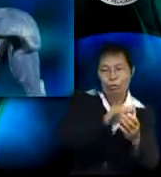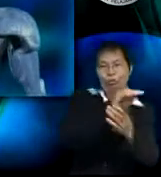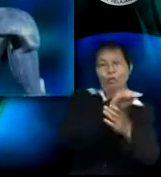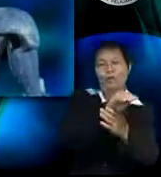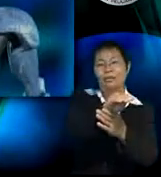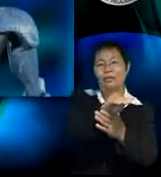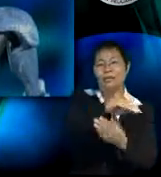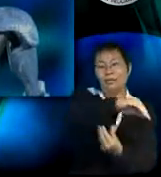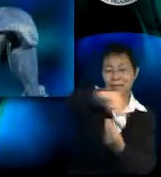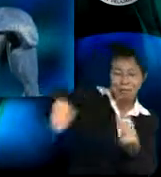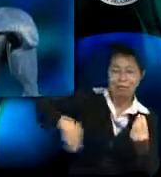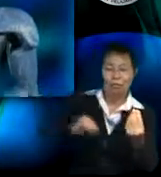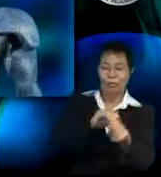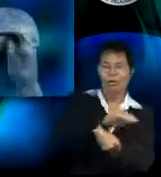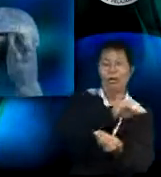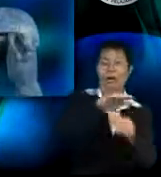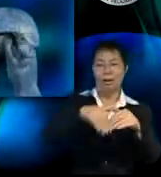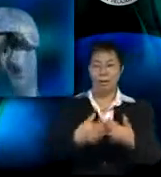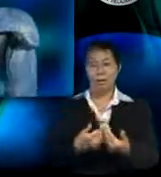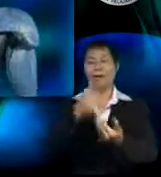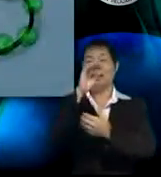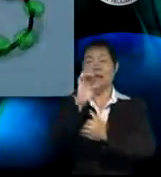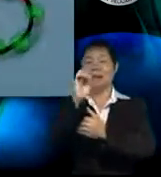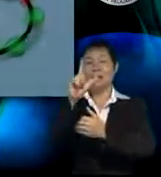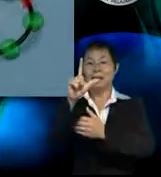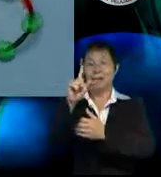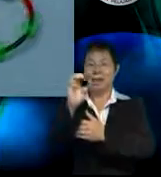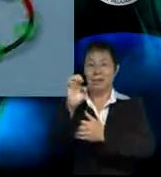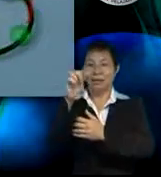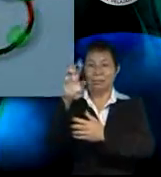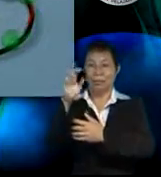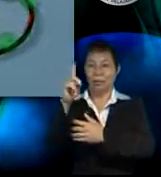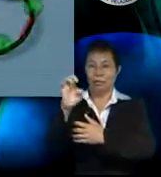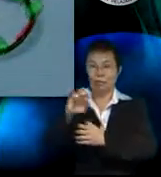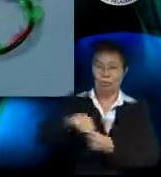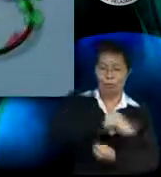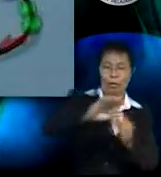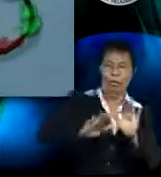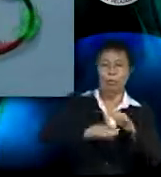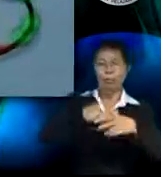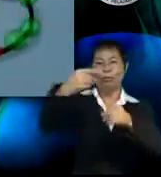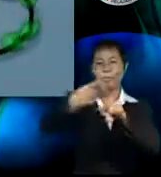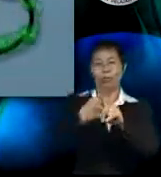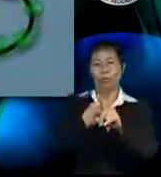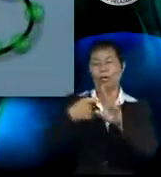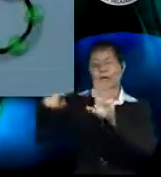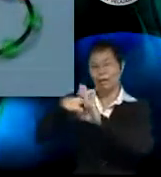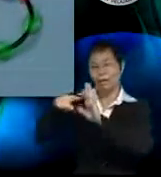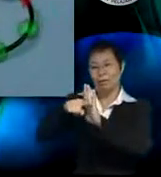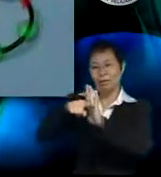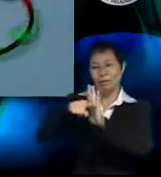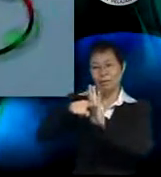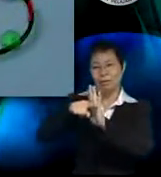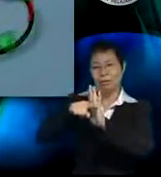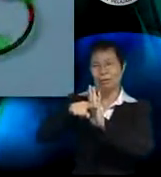circuit. Remember, electrons are tiny negative particles. They are pushed out of the negative end of